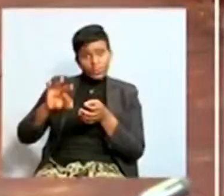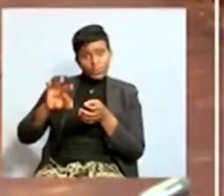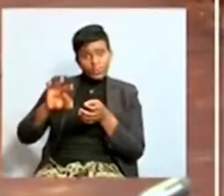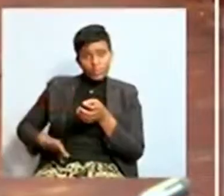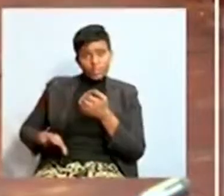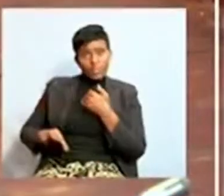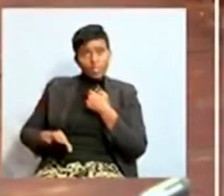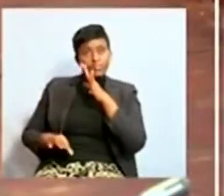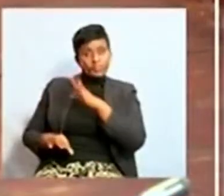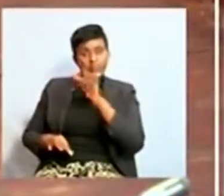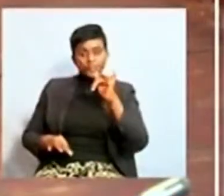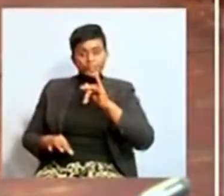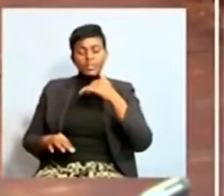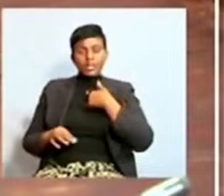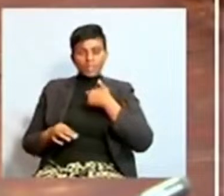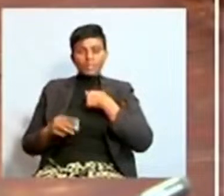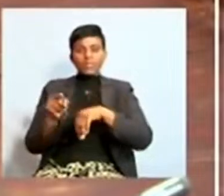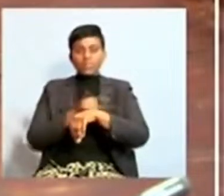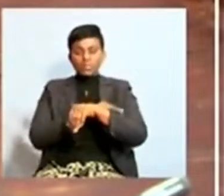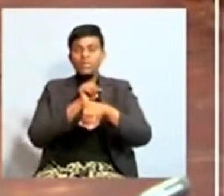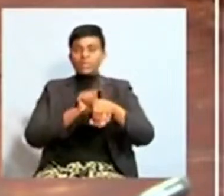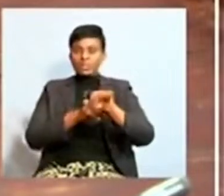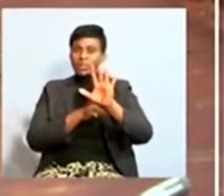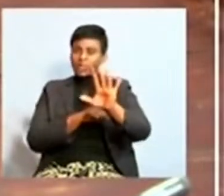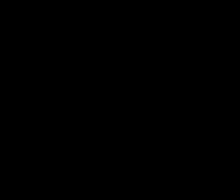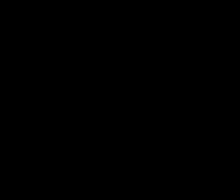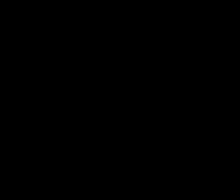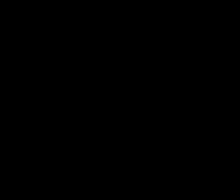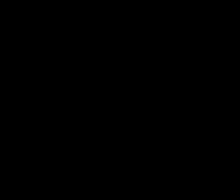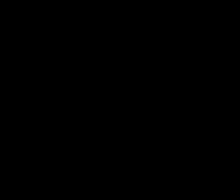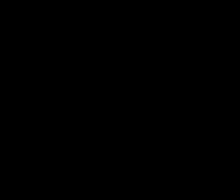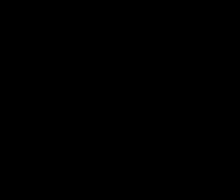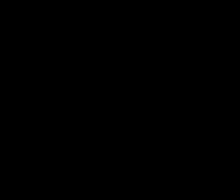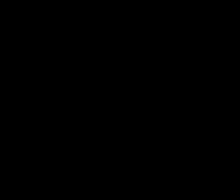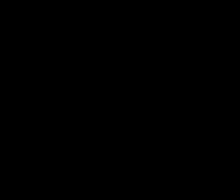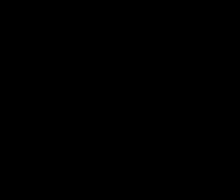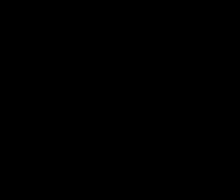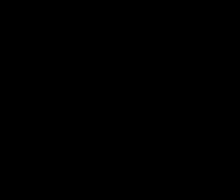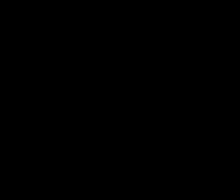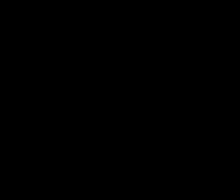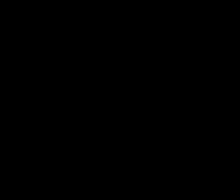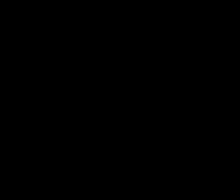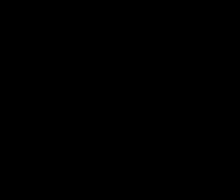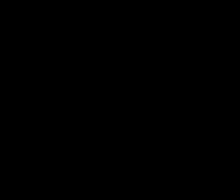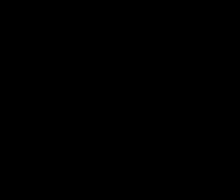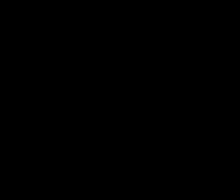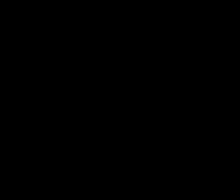energy. Yes, in the long term they are, but I think